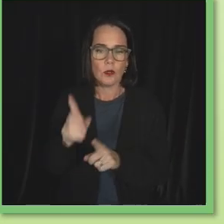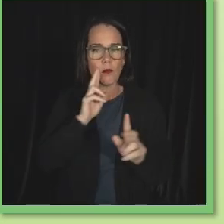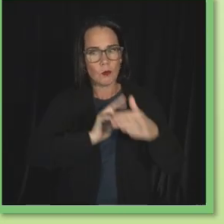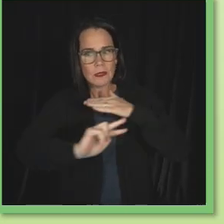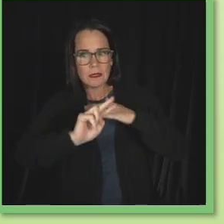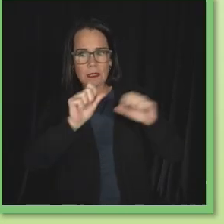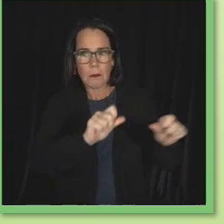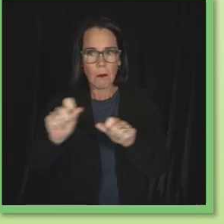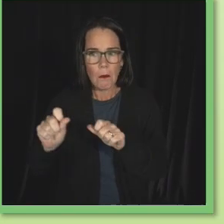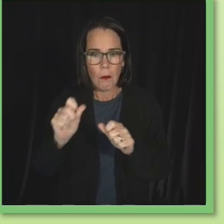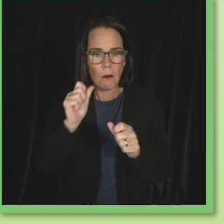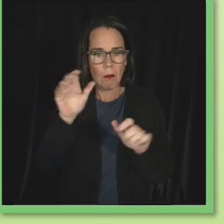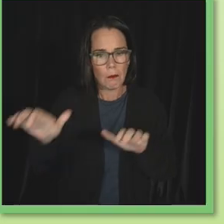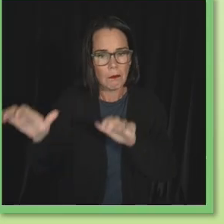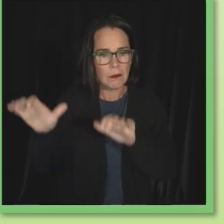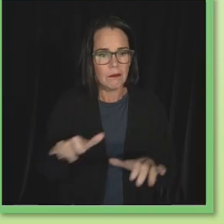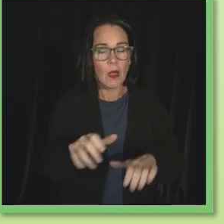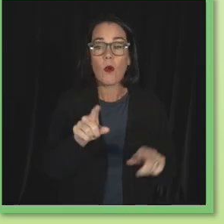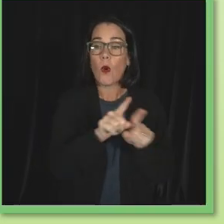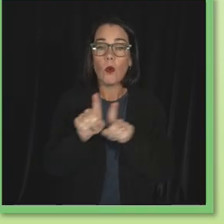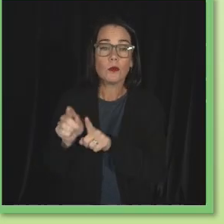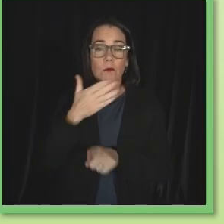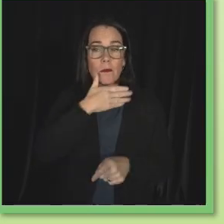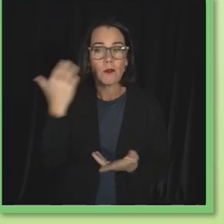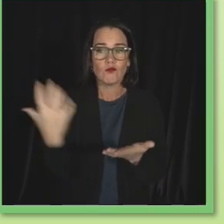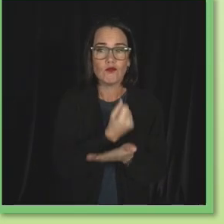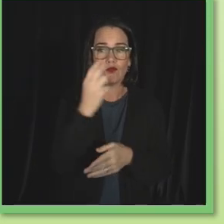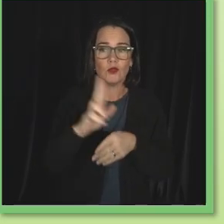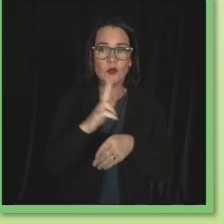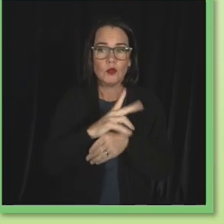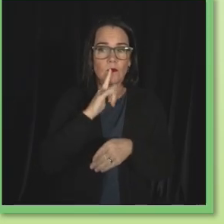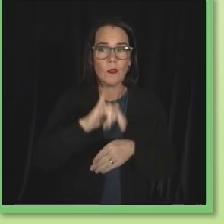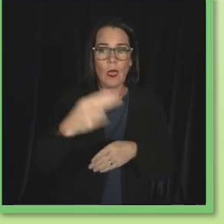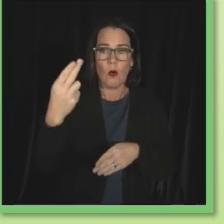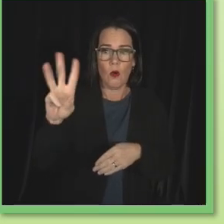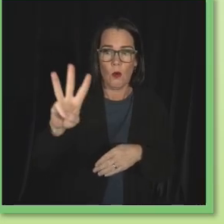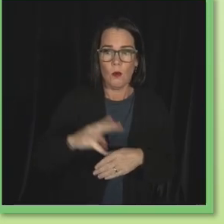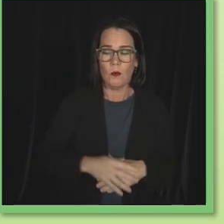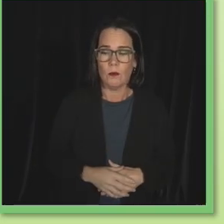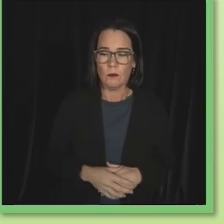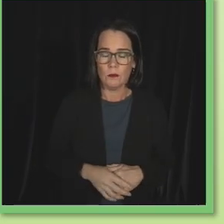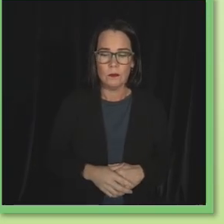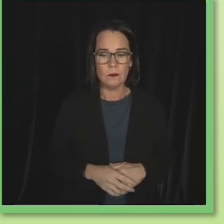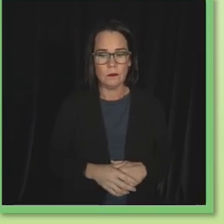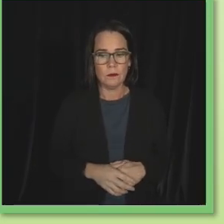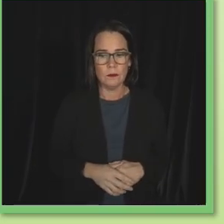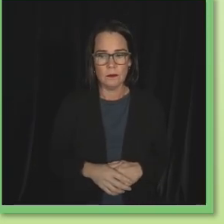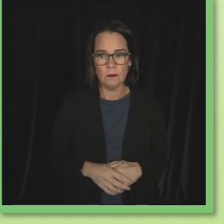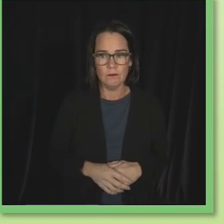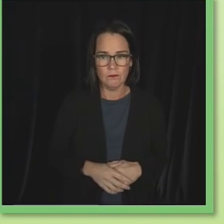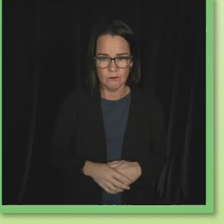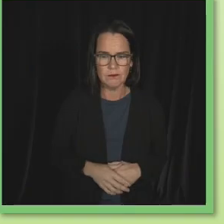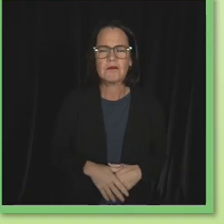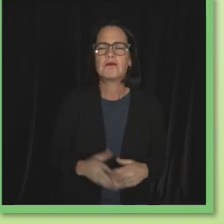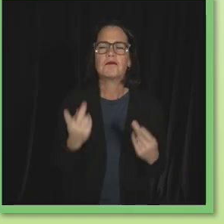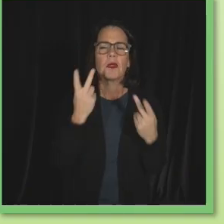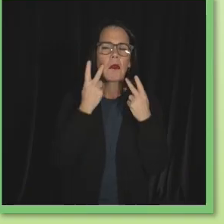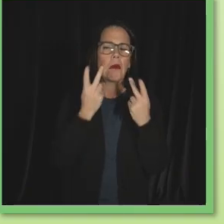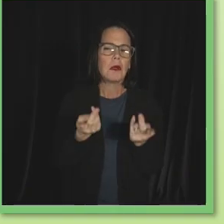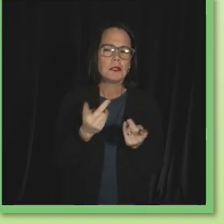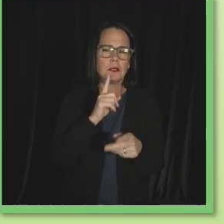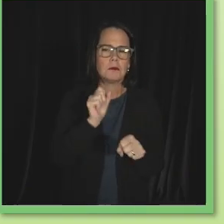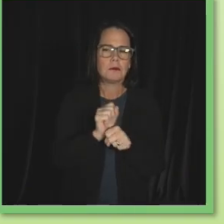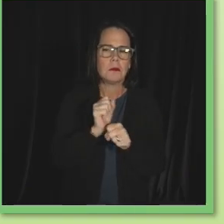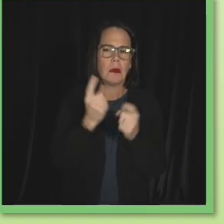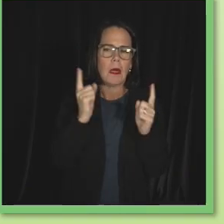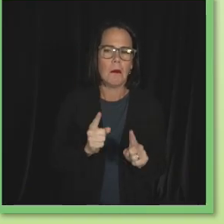and a better utilization for the hardware. So let's see this in action now. I'm